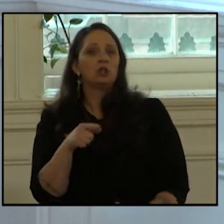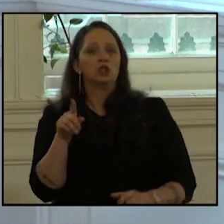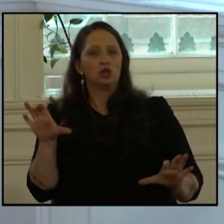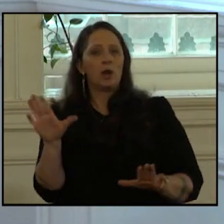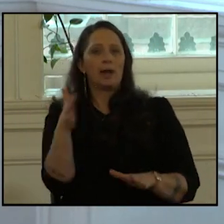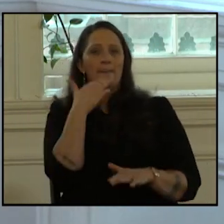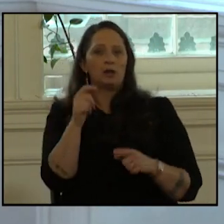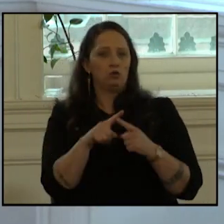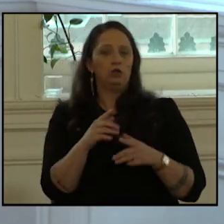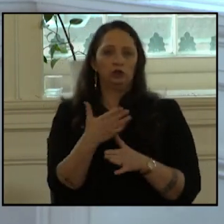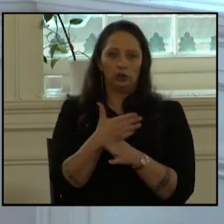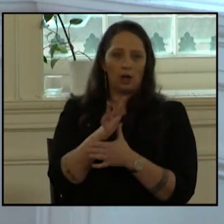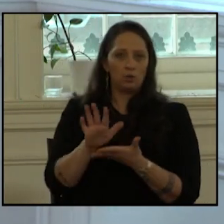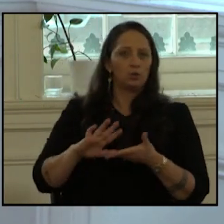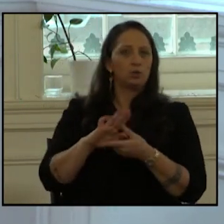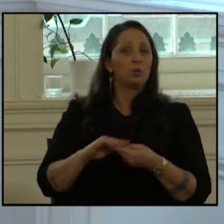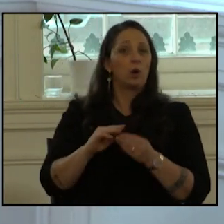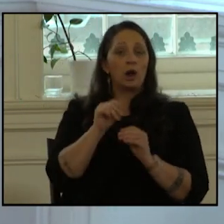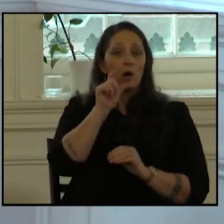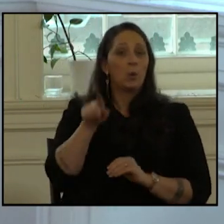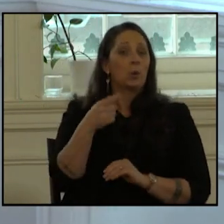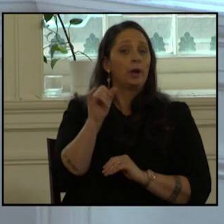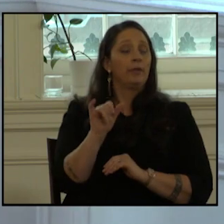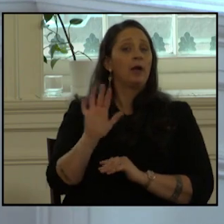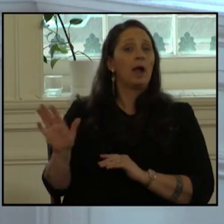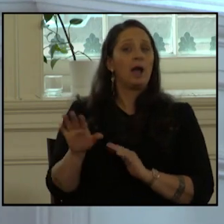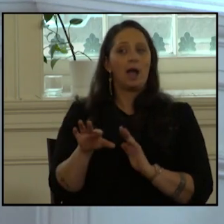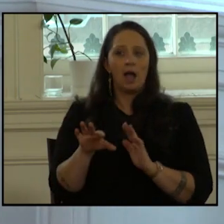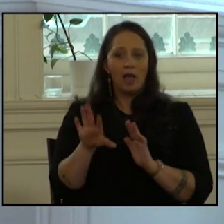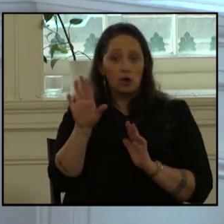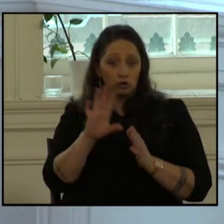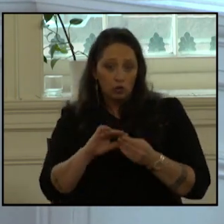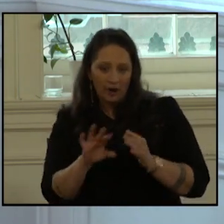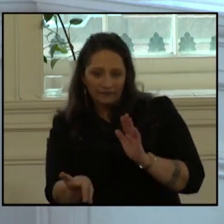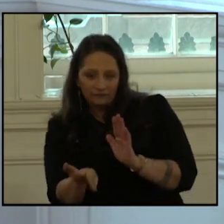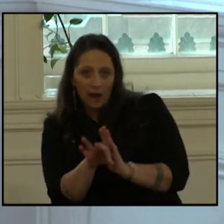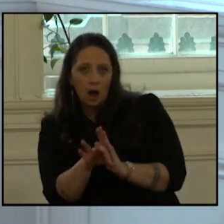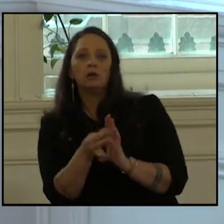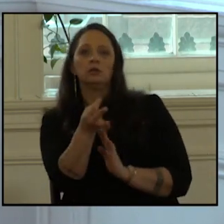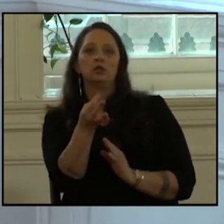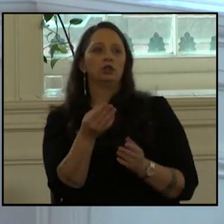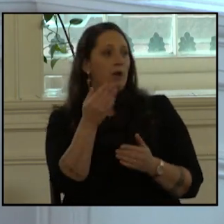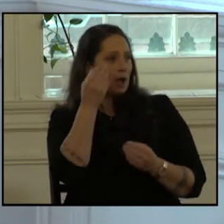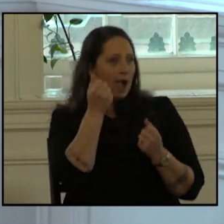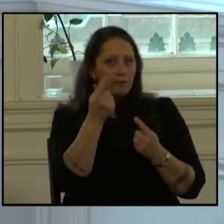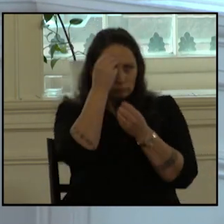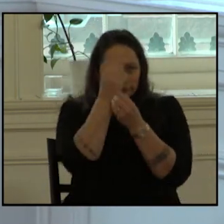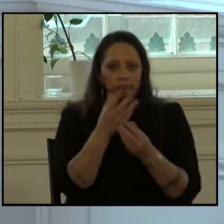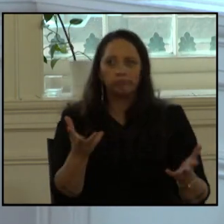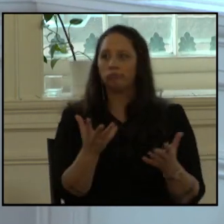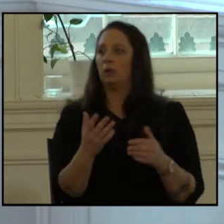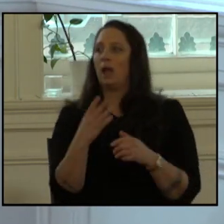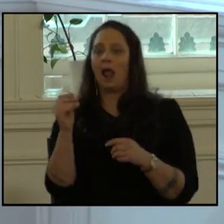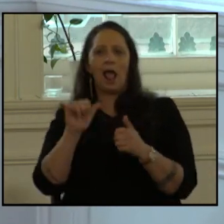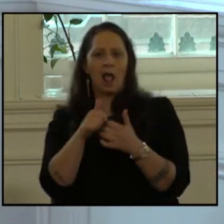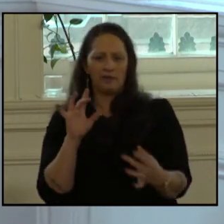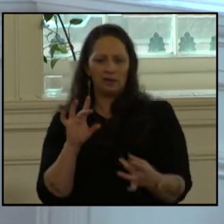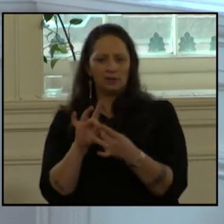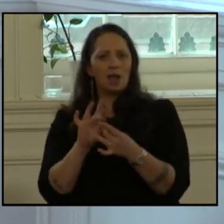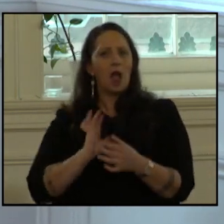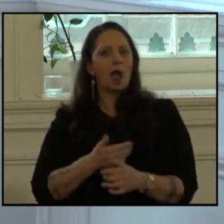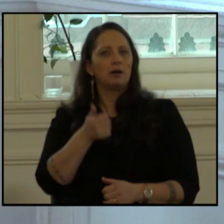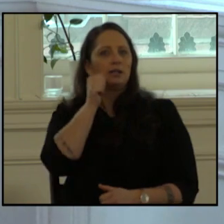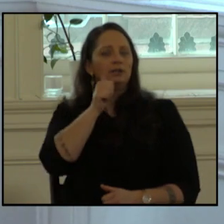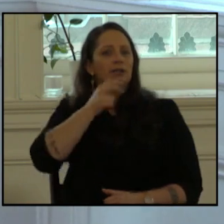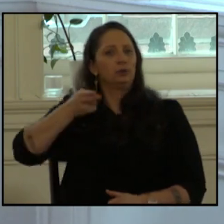his best to make sure not only that they are found, but that their stories are known and how they connect to our everyday